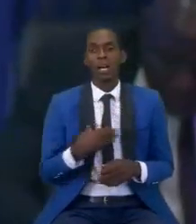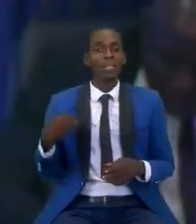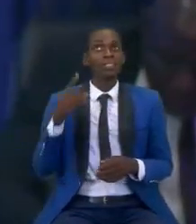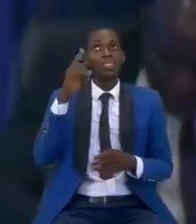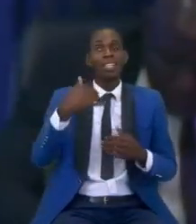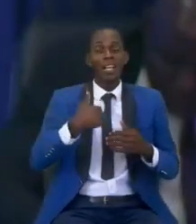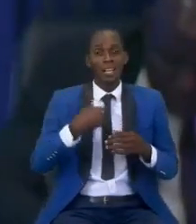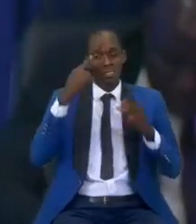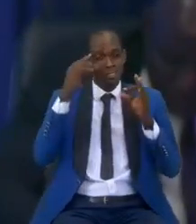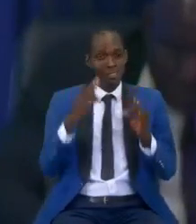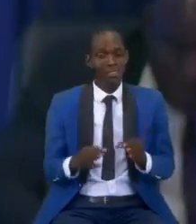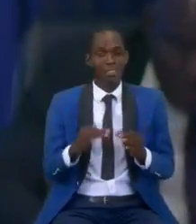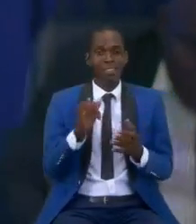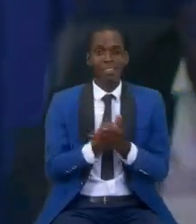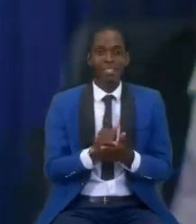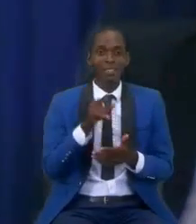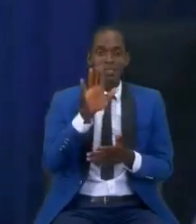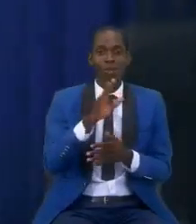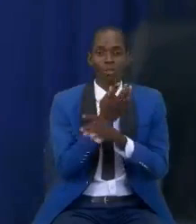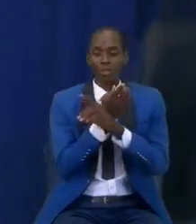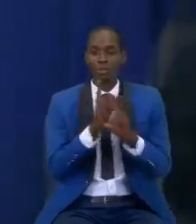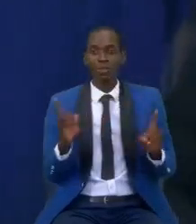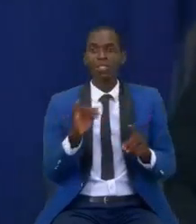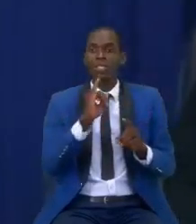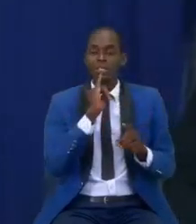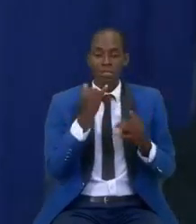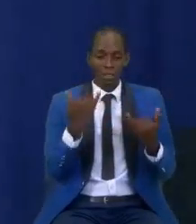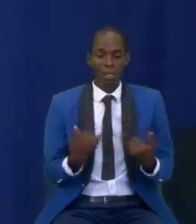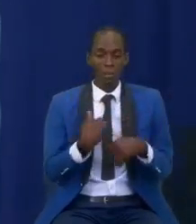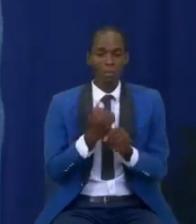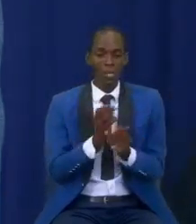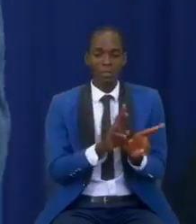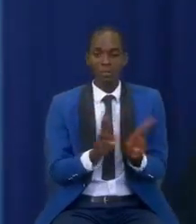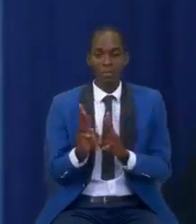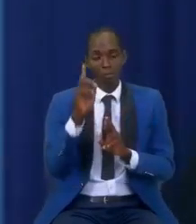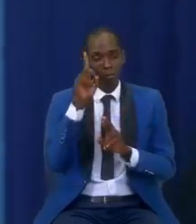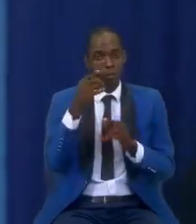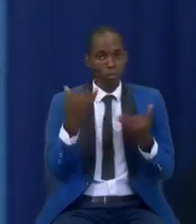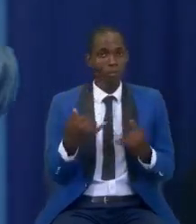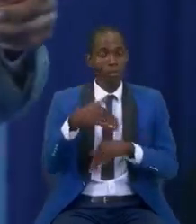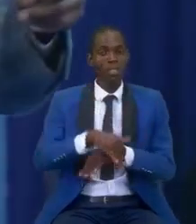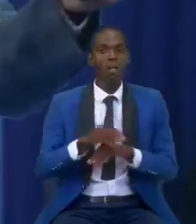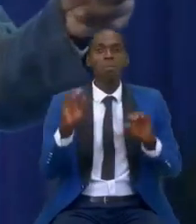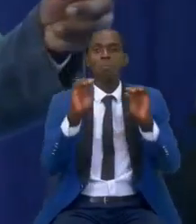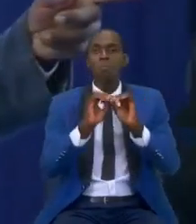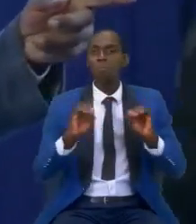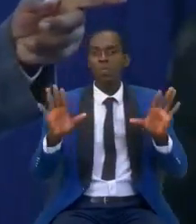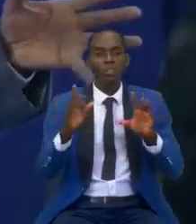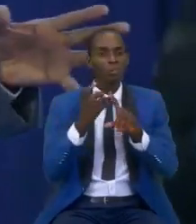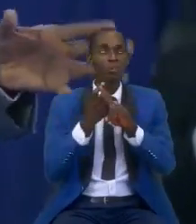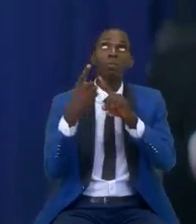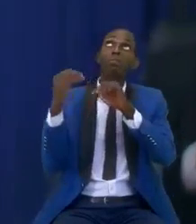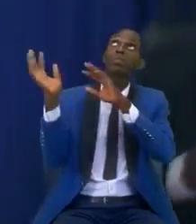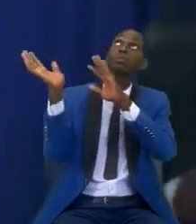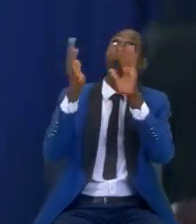you tonight. Nothing from the sky, nothing from the sea, and nothing